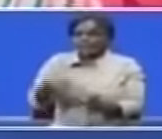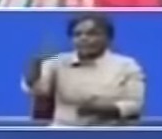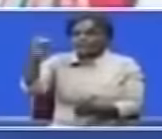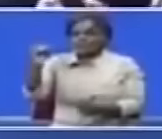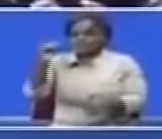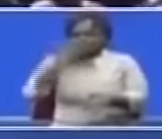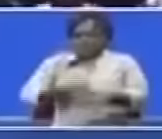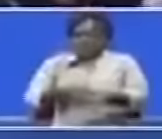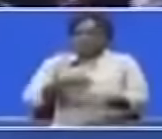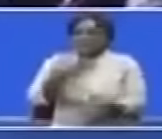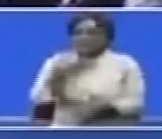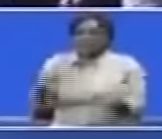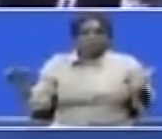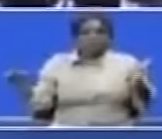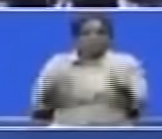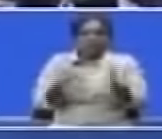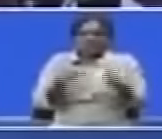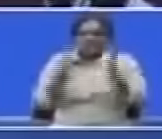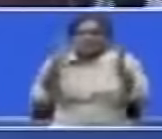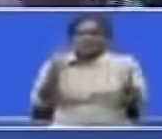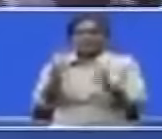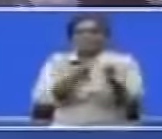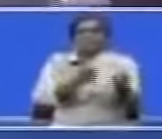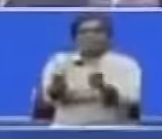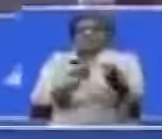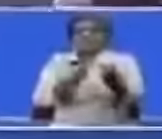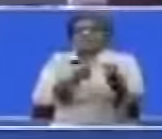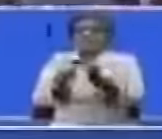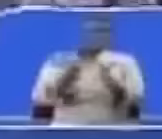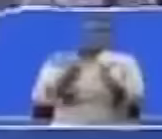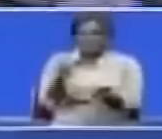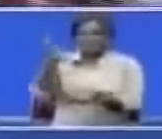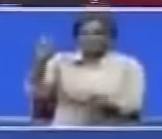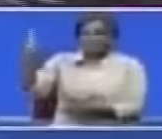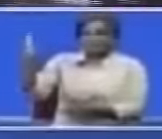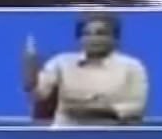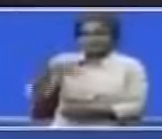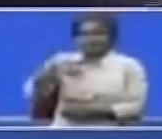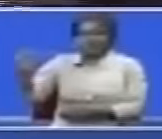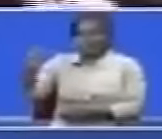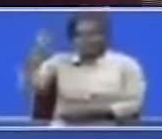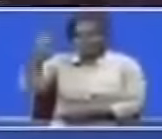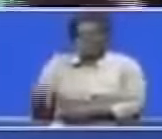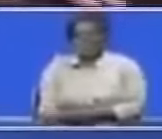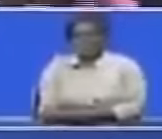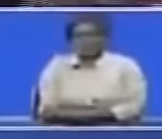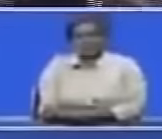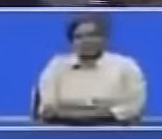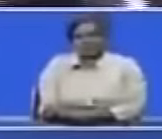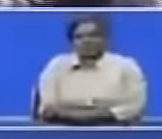20. There is a very big problem at the ferry management. They must go if you want sanity at the